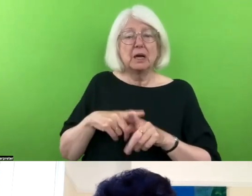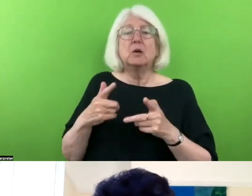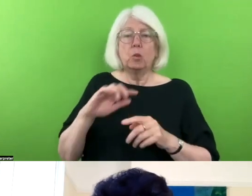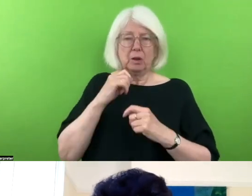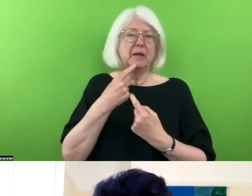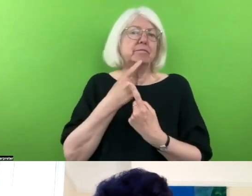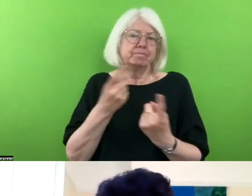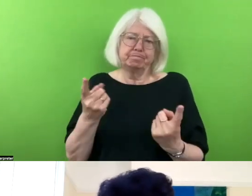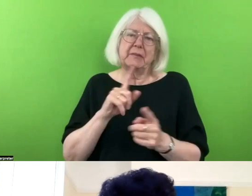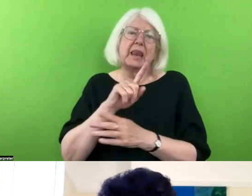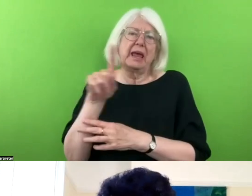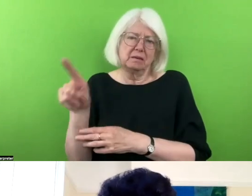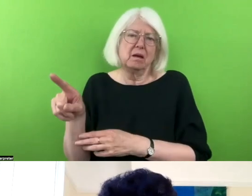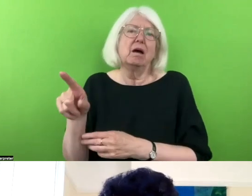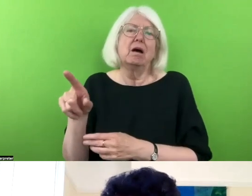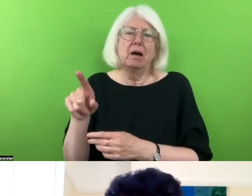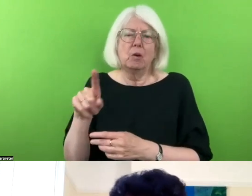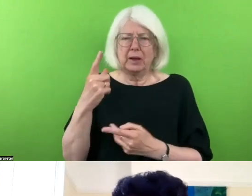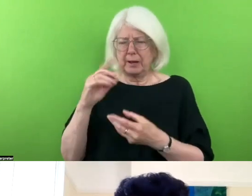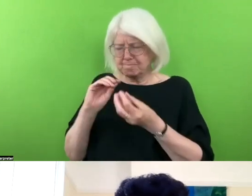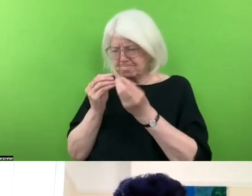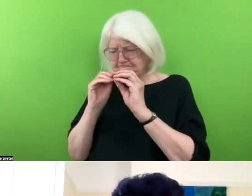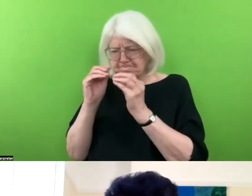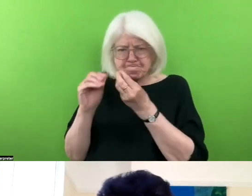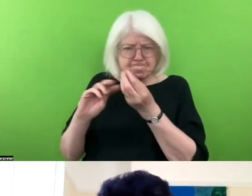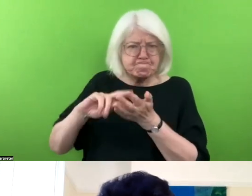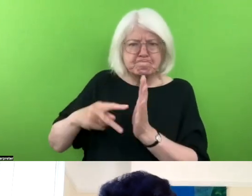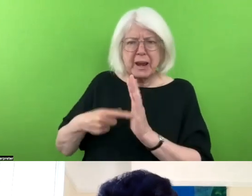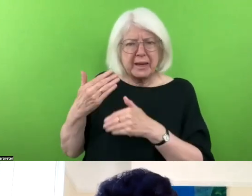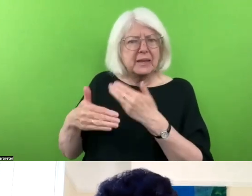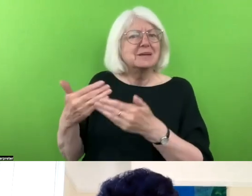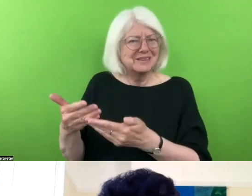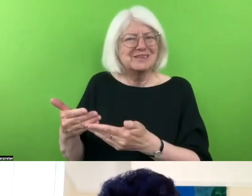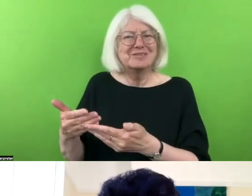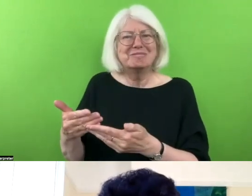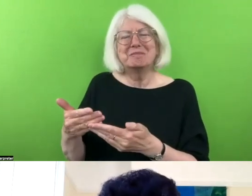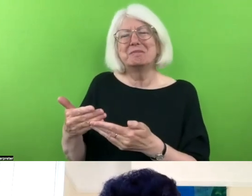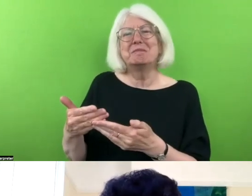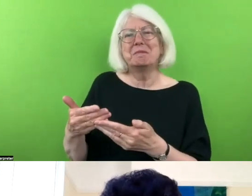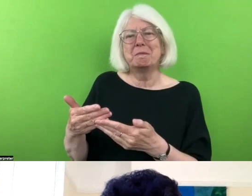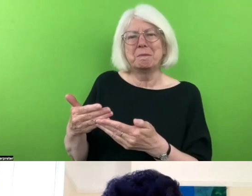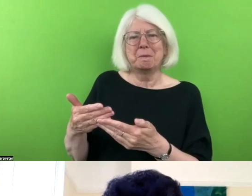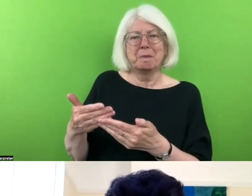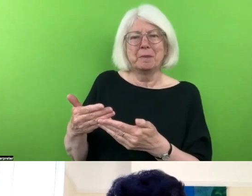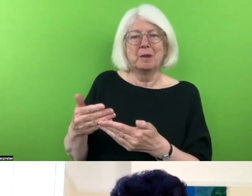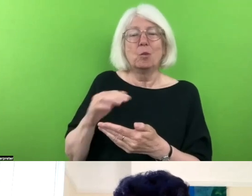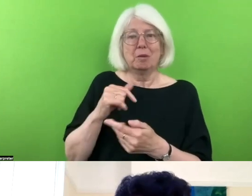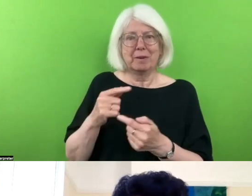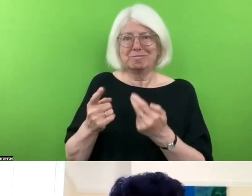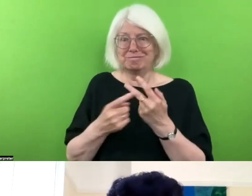announced later as it's being worked. And there will be another exciting set